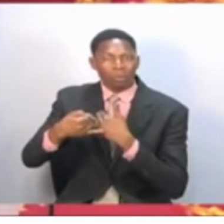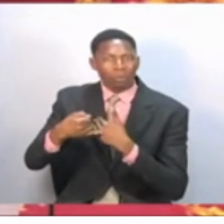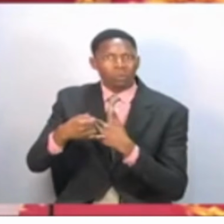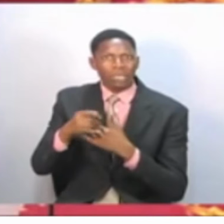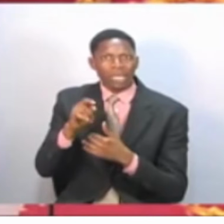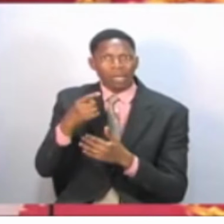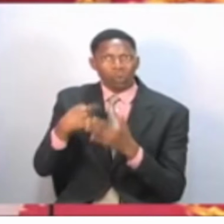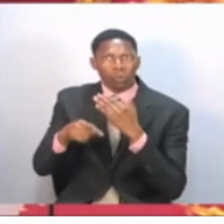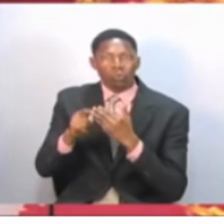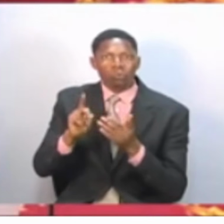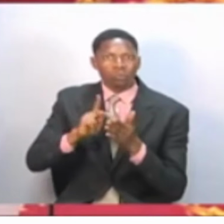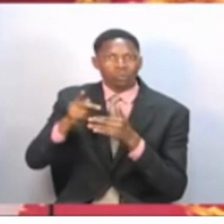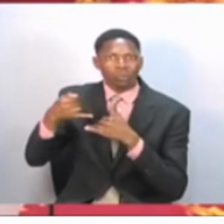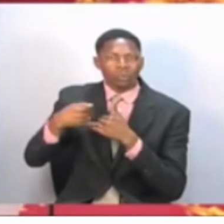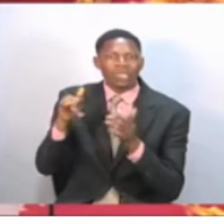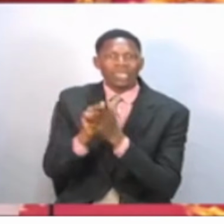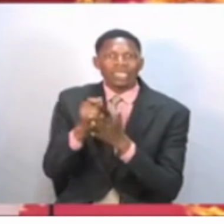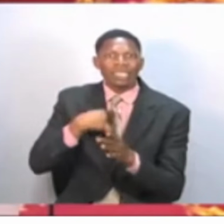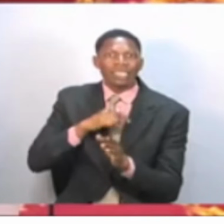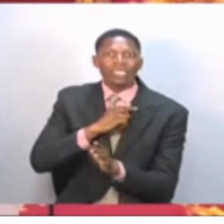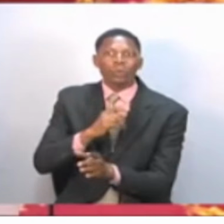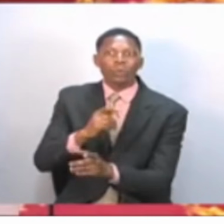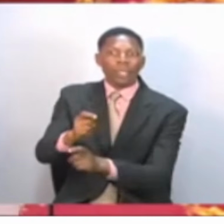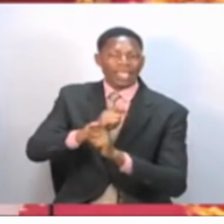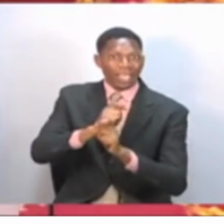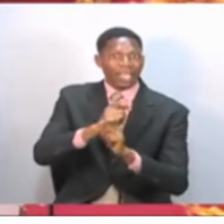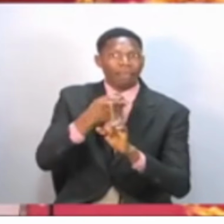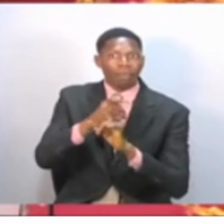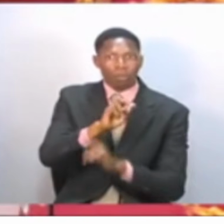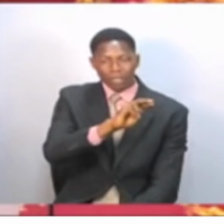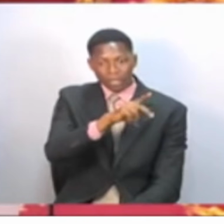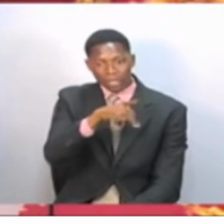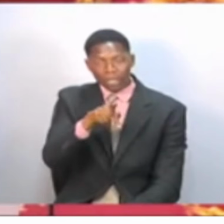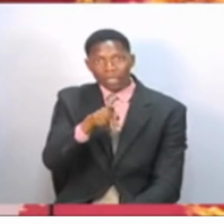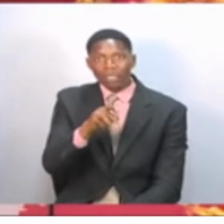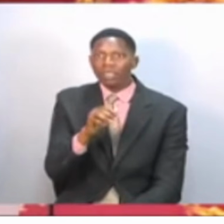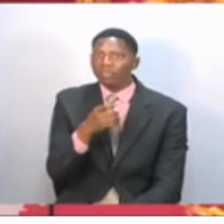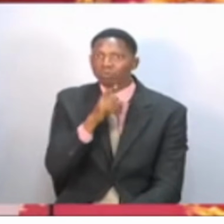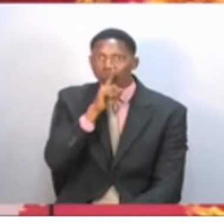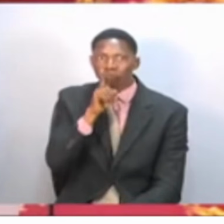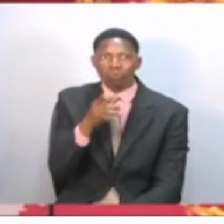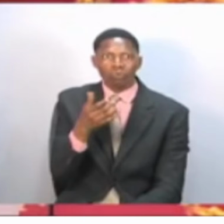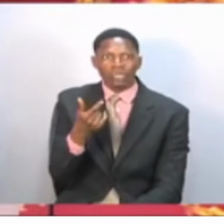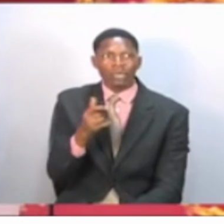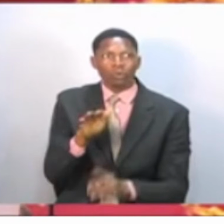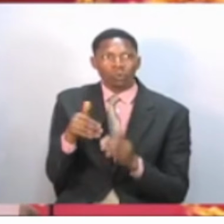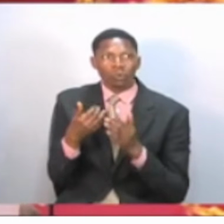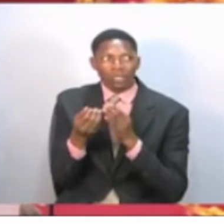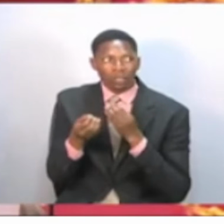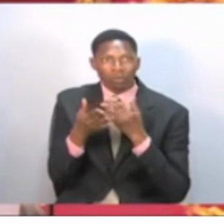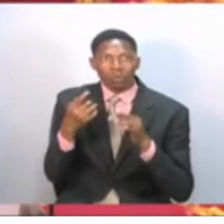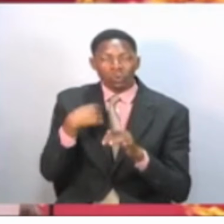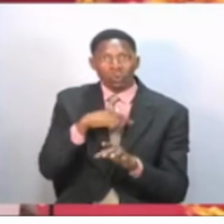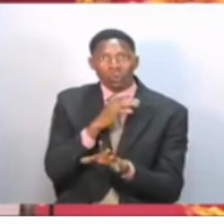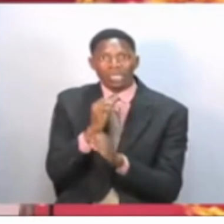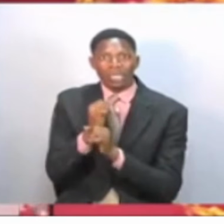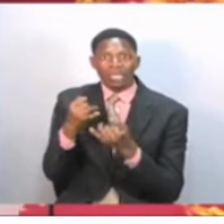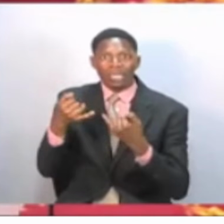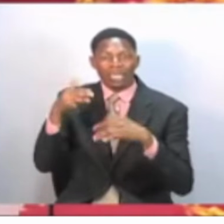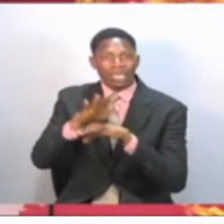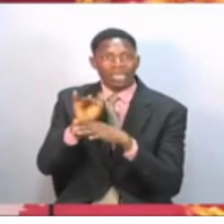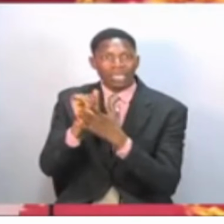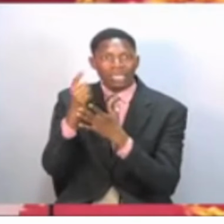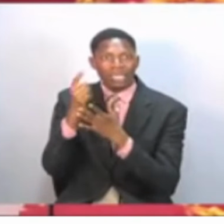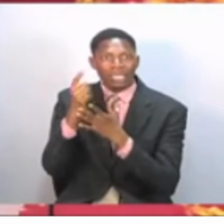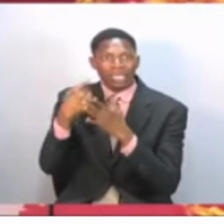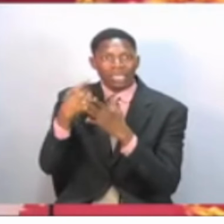costing another 14.8 billion. And indeed, Mr. Speaker, there's spurious information online that